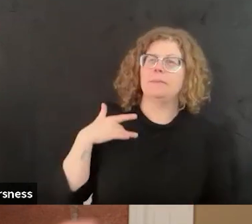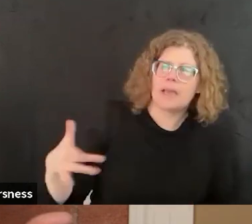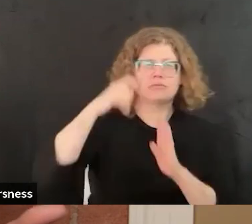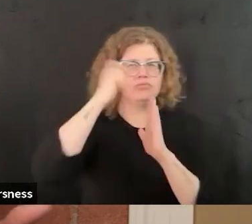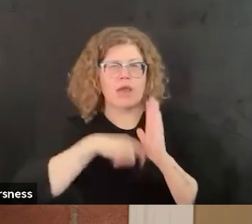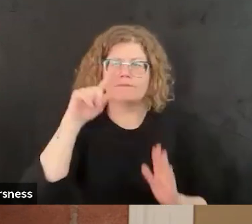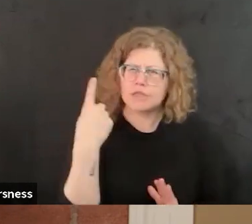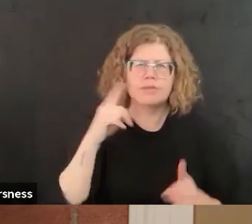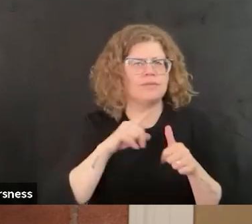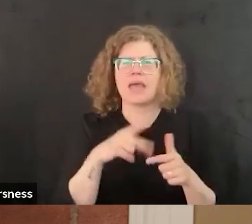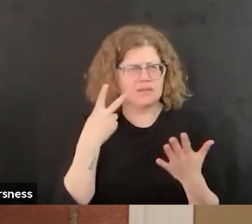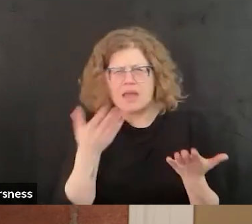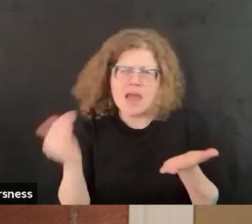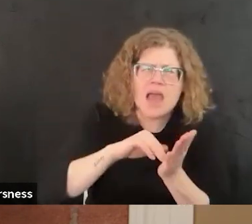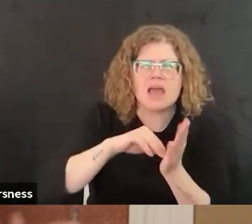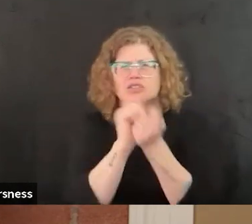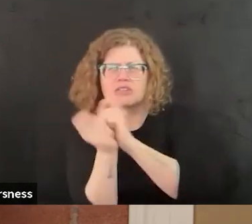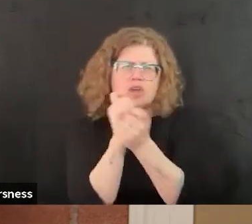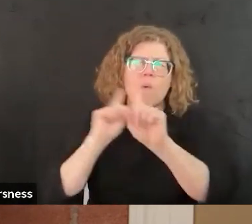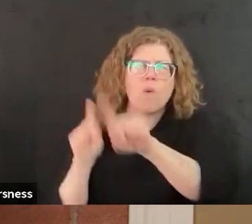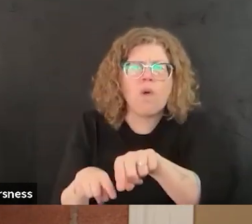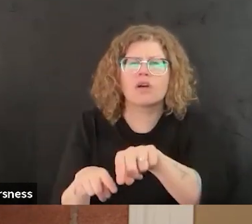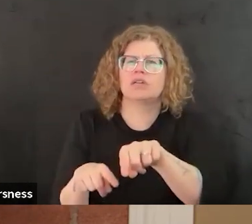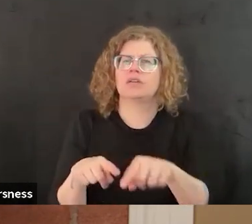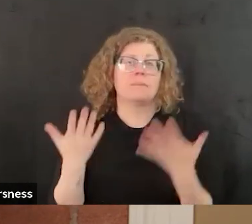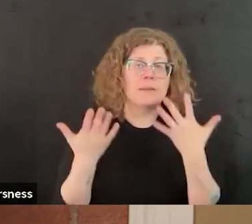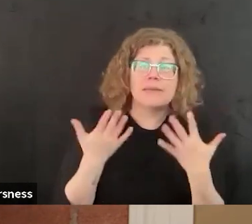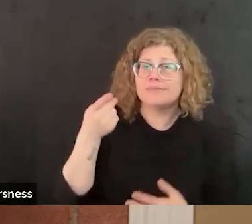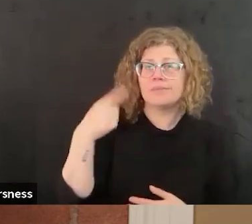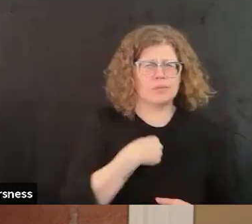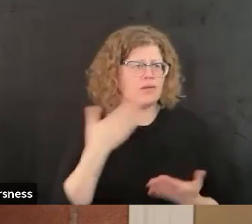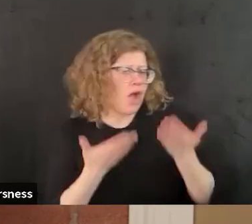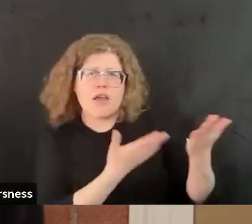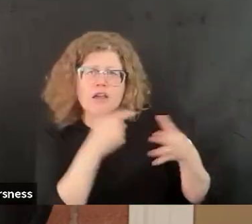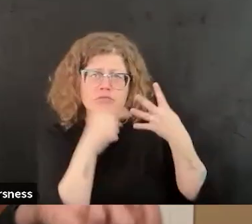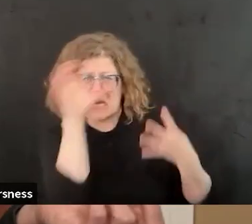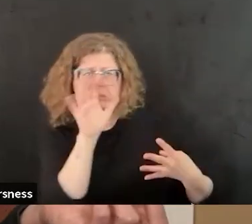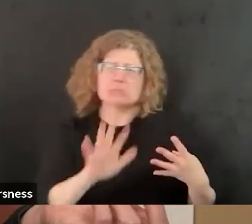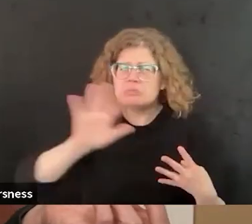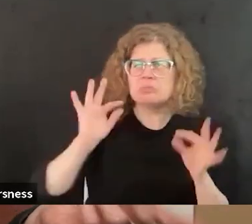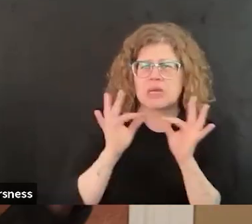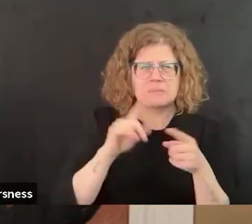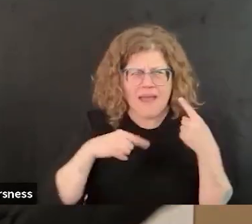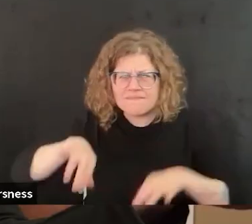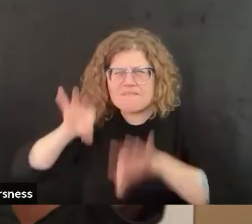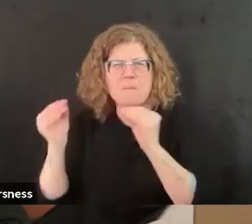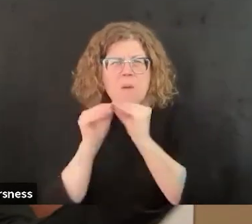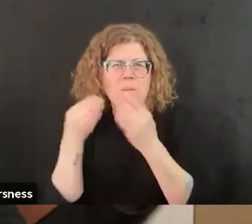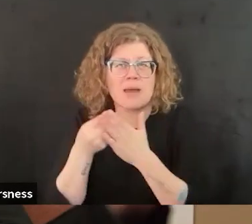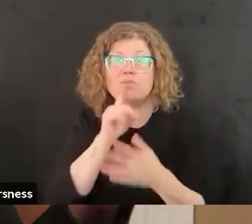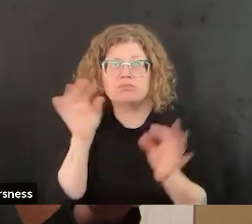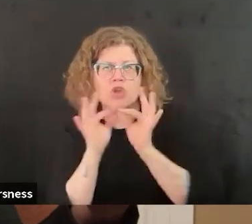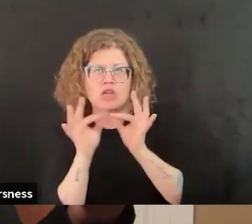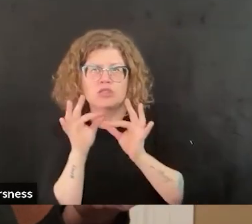submit change orders. So a lot of construction and fabrication groups will be like, actually, we gave you this estimate, but here's what it's going to cost, and we need to get a